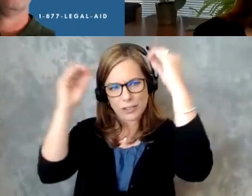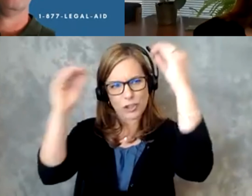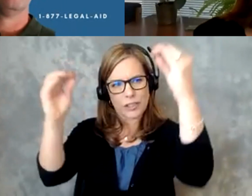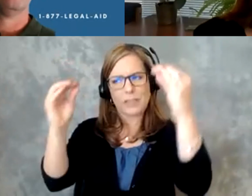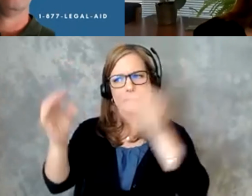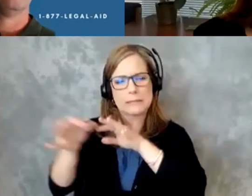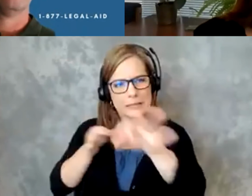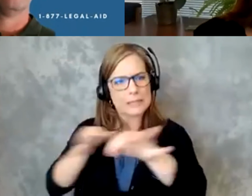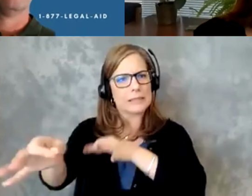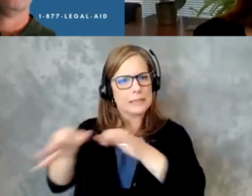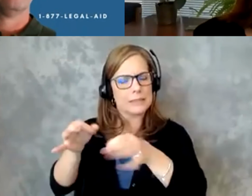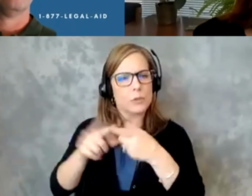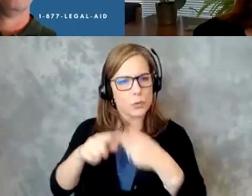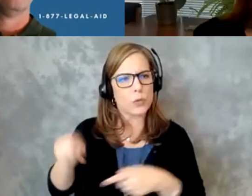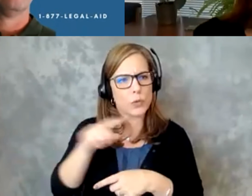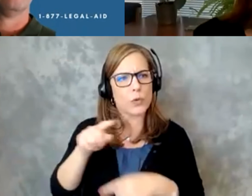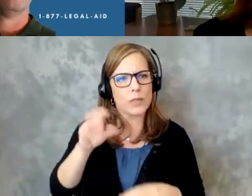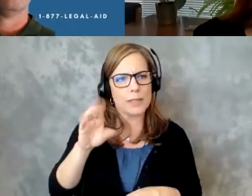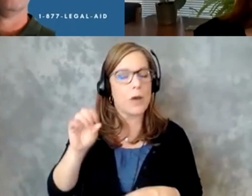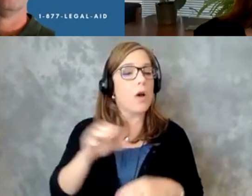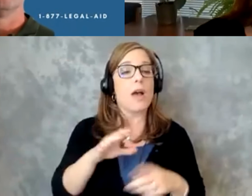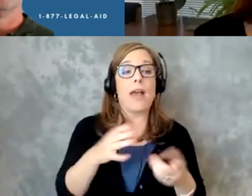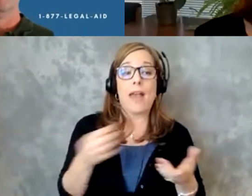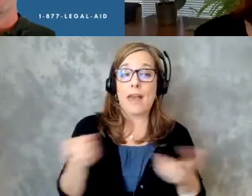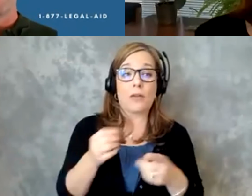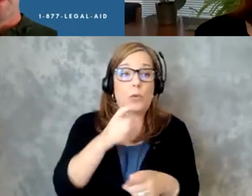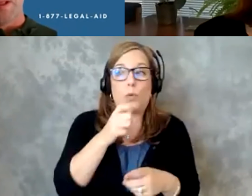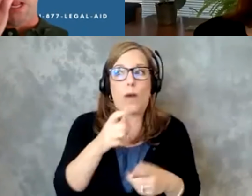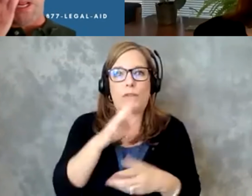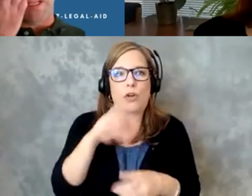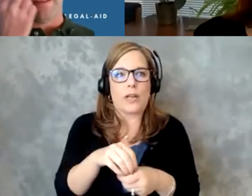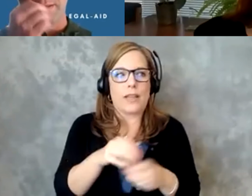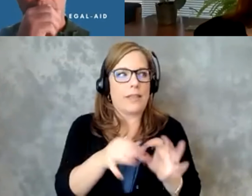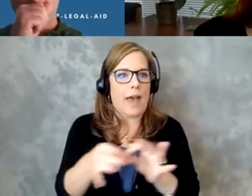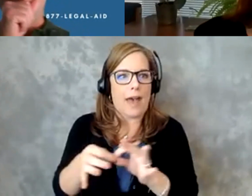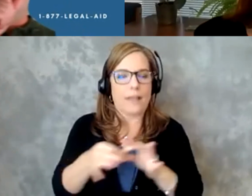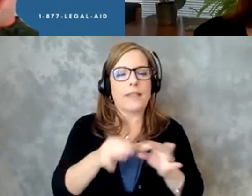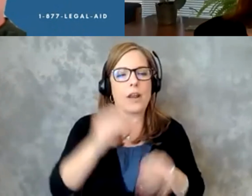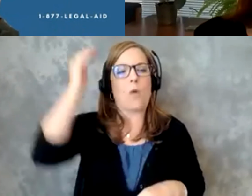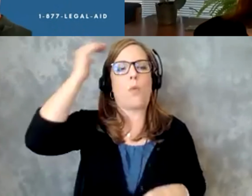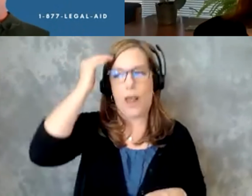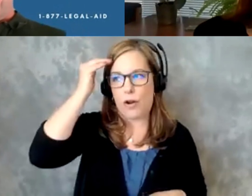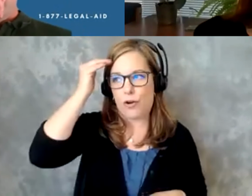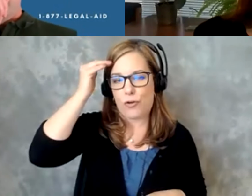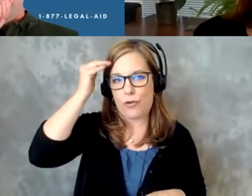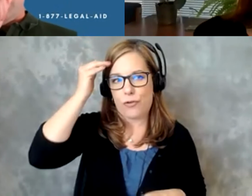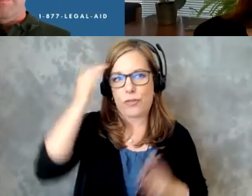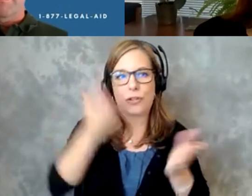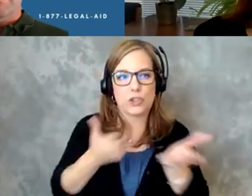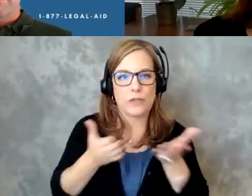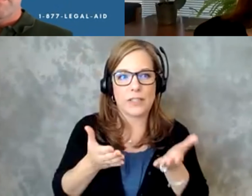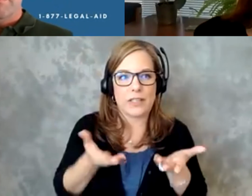the county, to, whoever it is within the spectrum is aware that these are services that they can offer. So